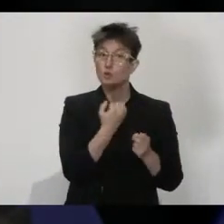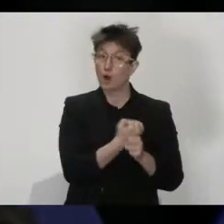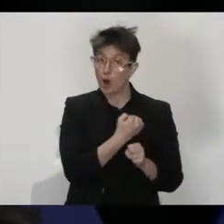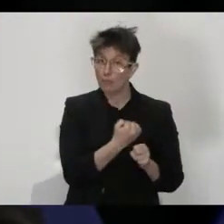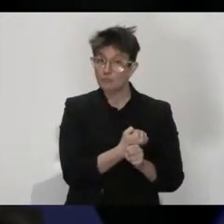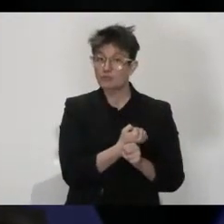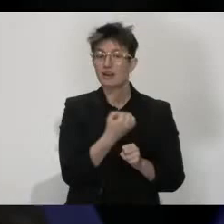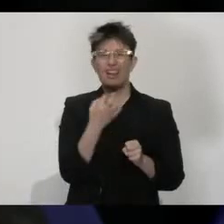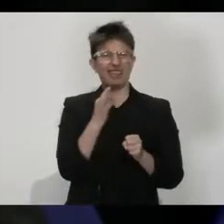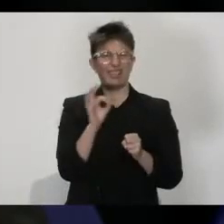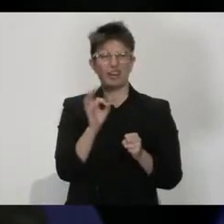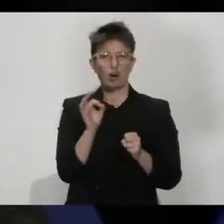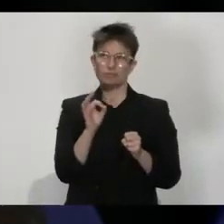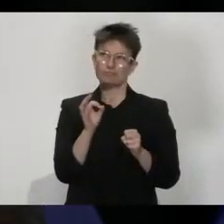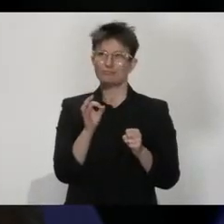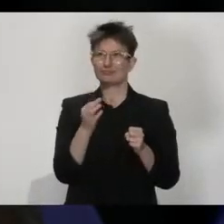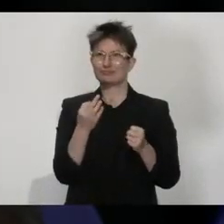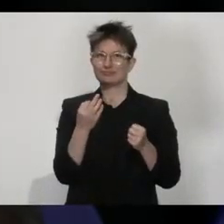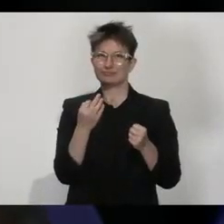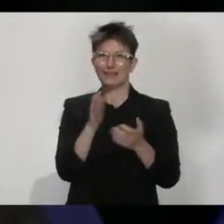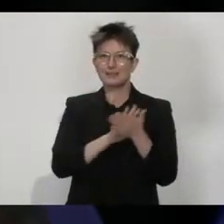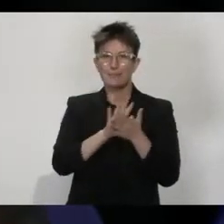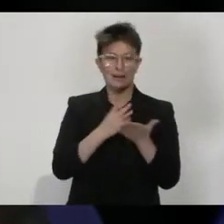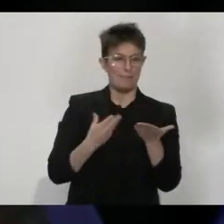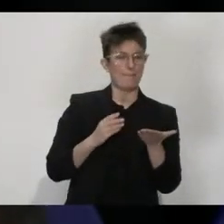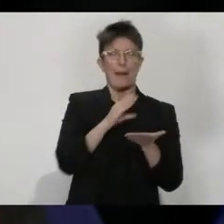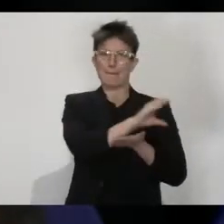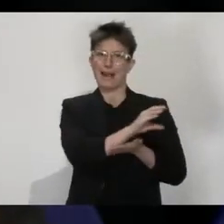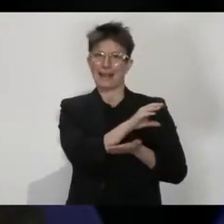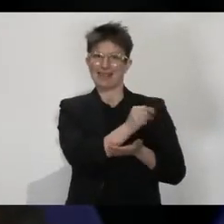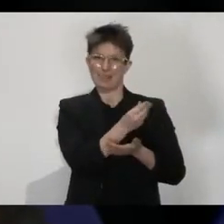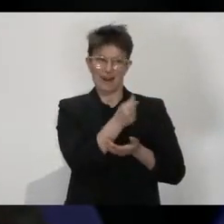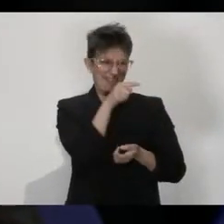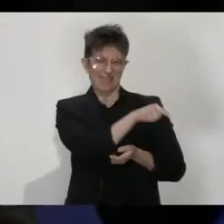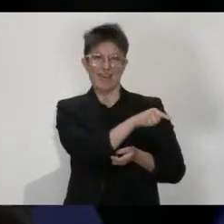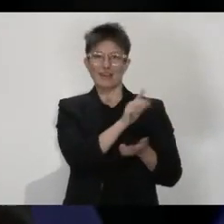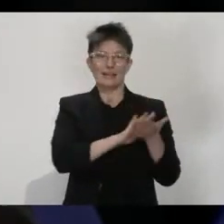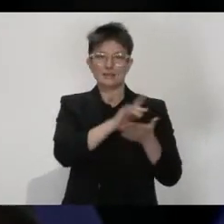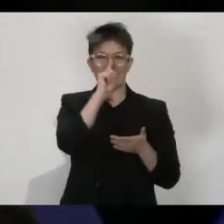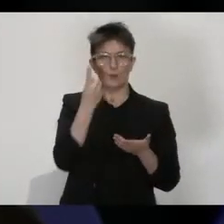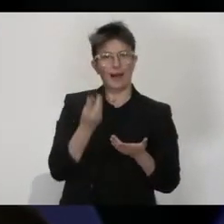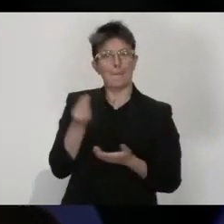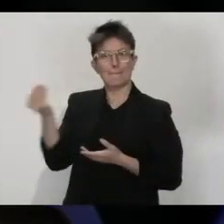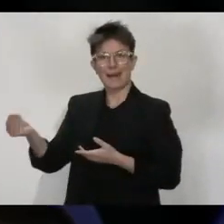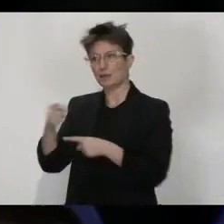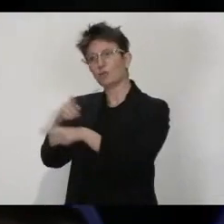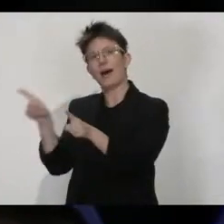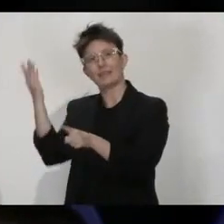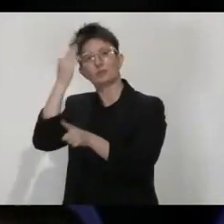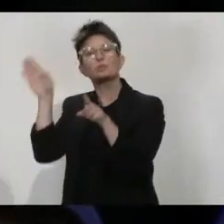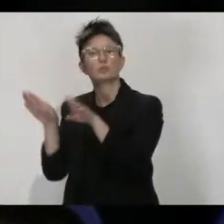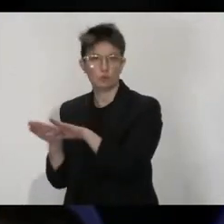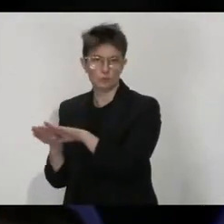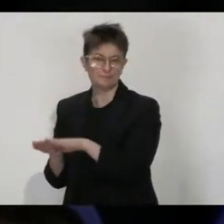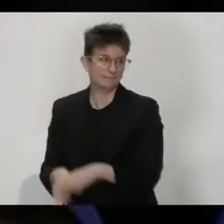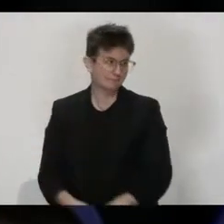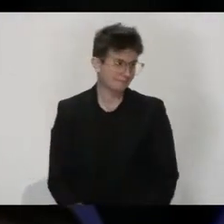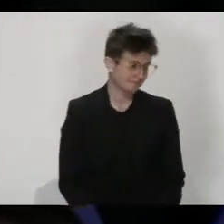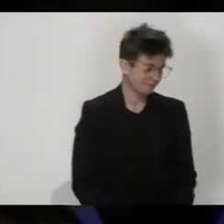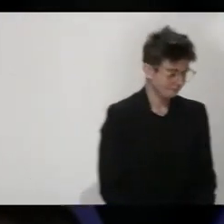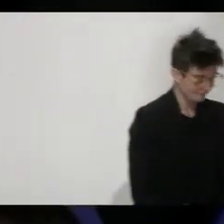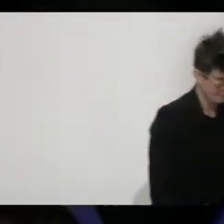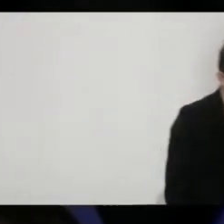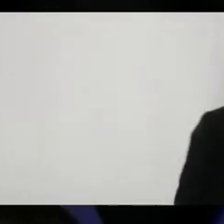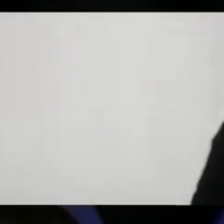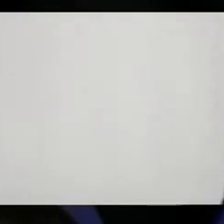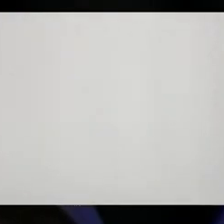significant resources in to making sure we upgrade our education stock. We get a pipeline of public education projects that are shovel-ready, so that when